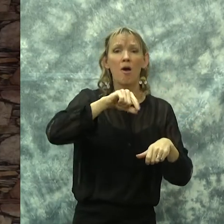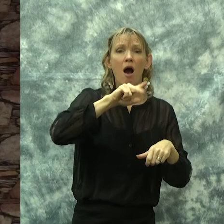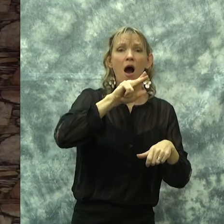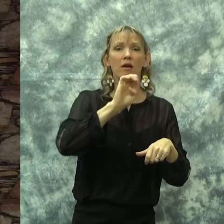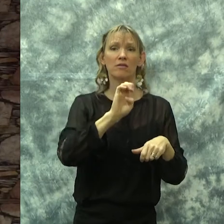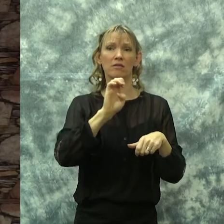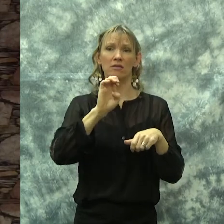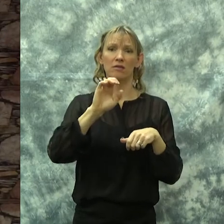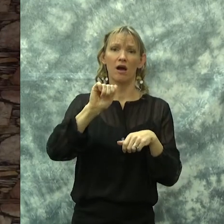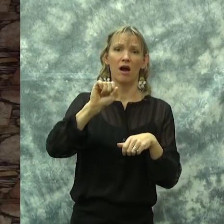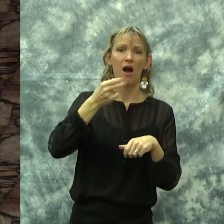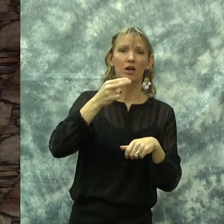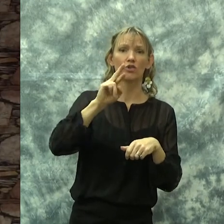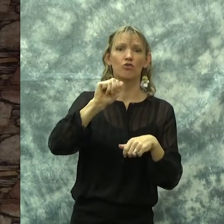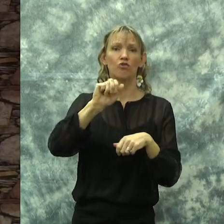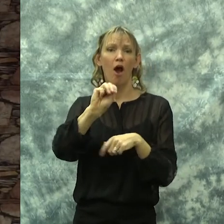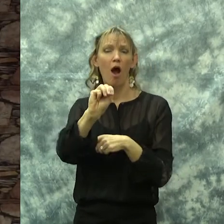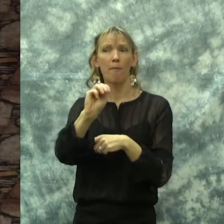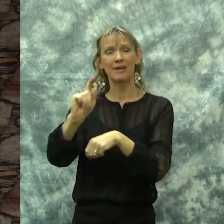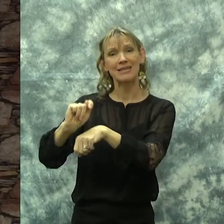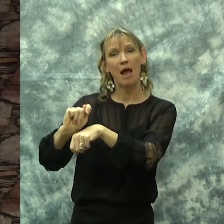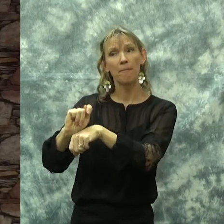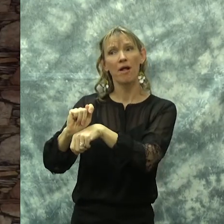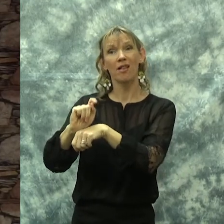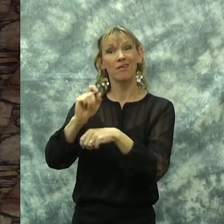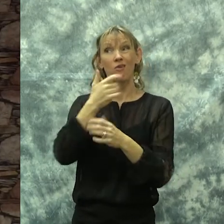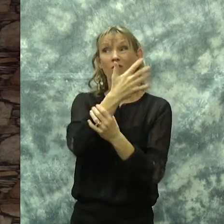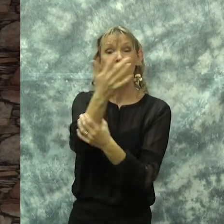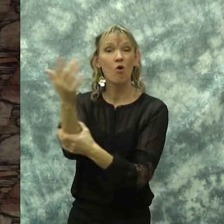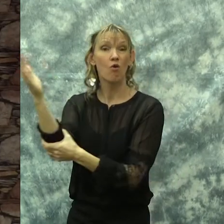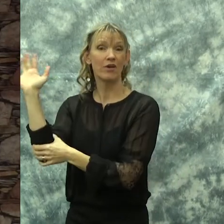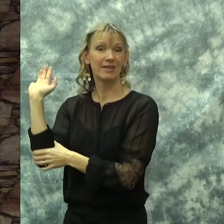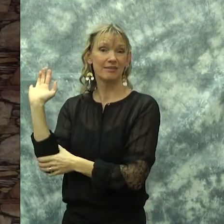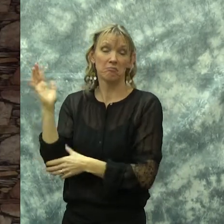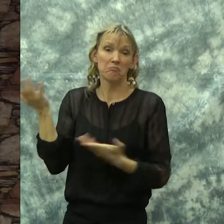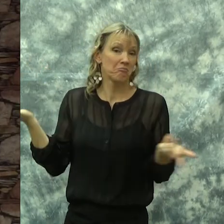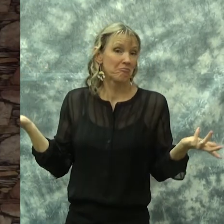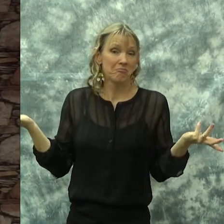ashram or a temple or simply by a forest lake,